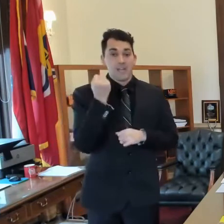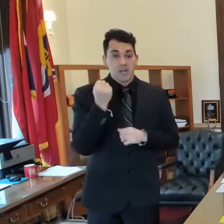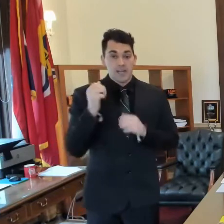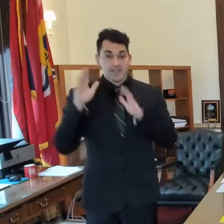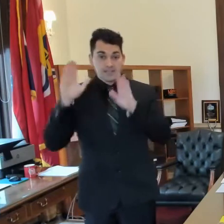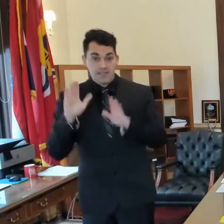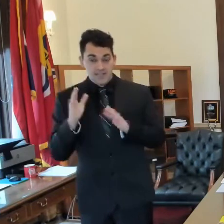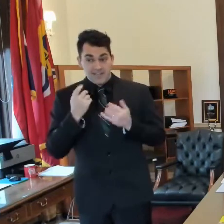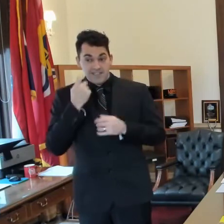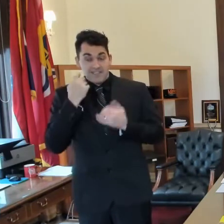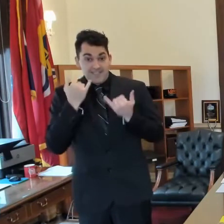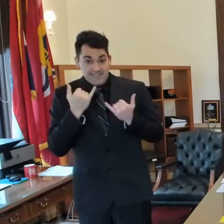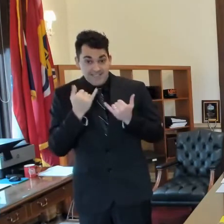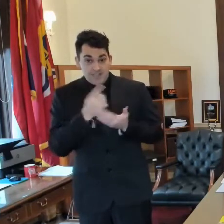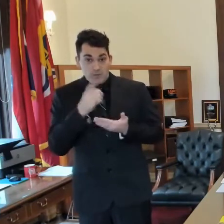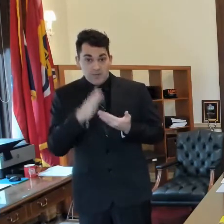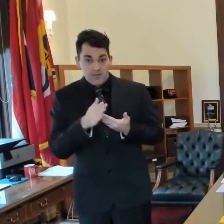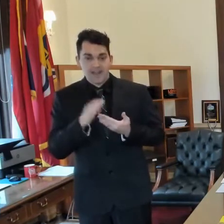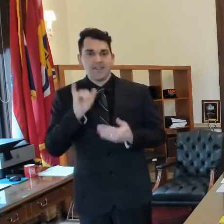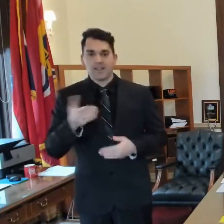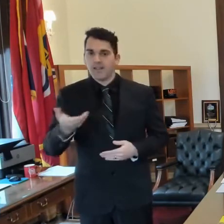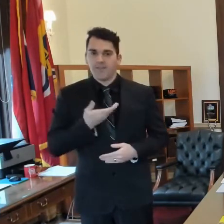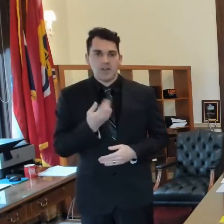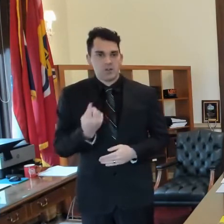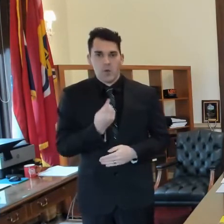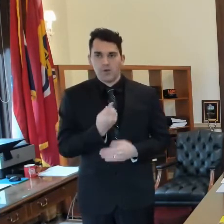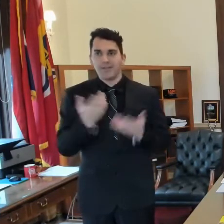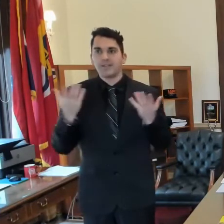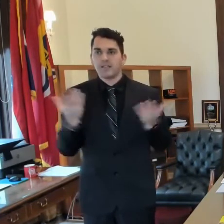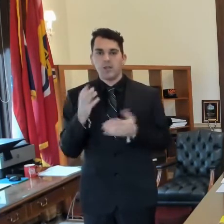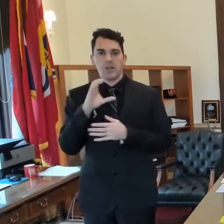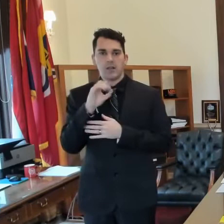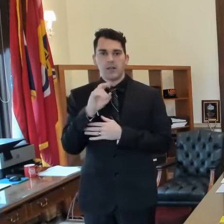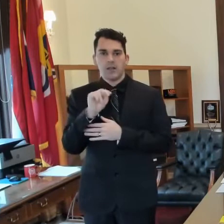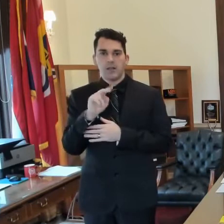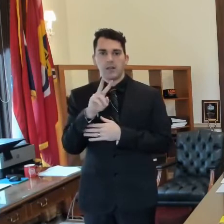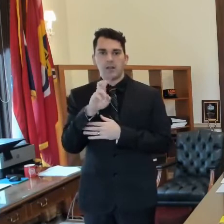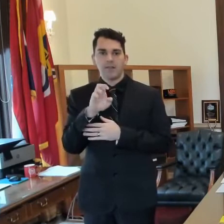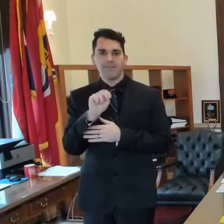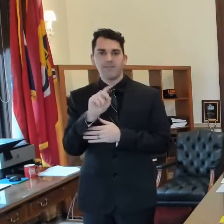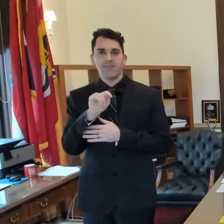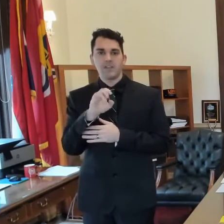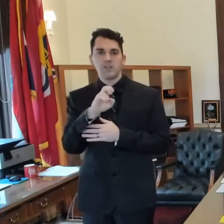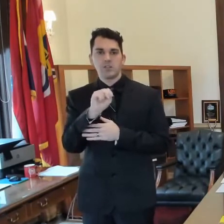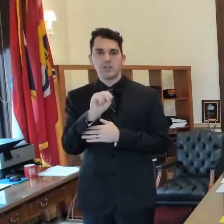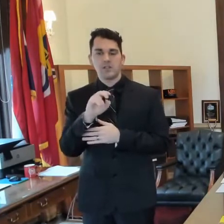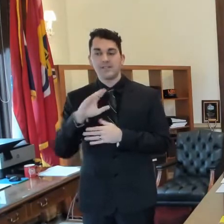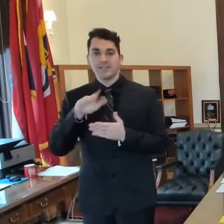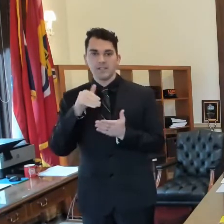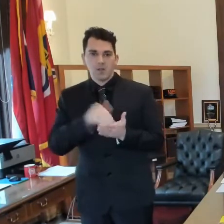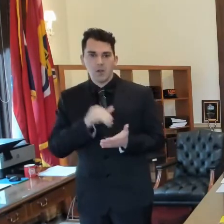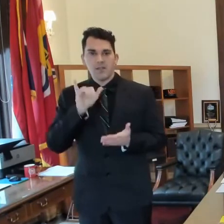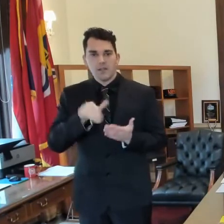Center. It's by invitation only, and we're working off our list of the people who have signed up and said they want to get the vaccine.